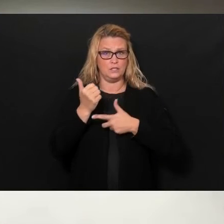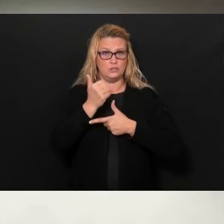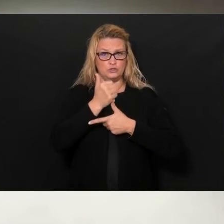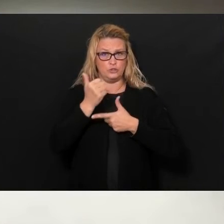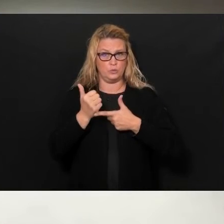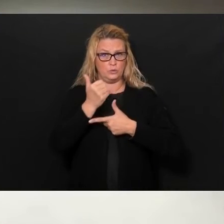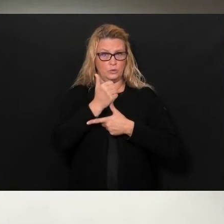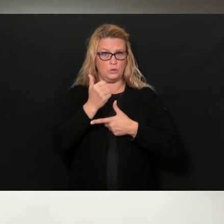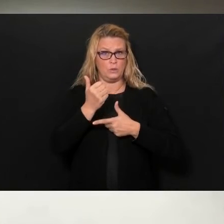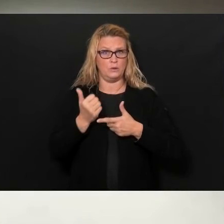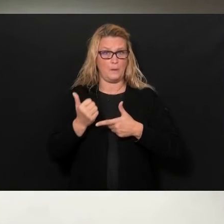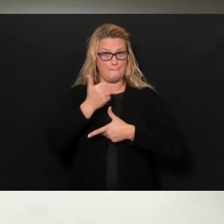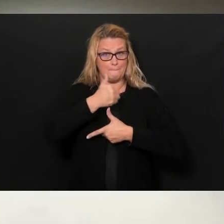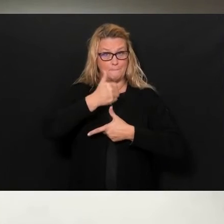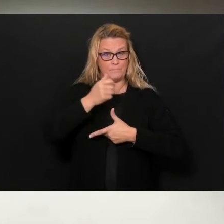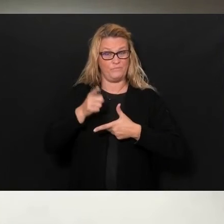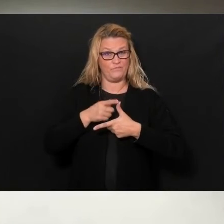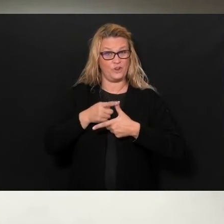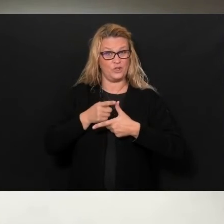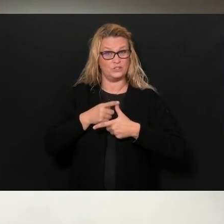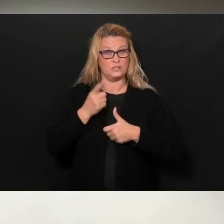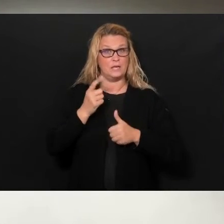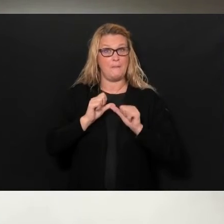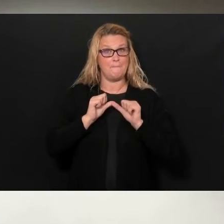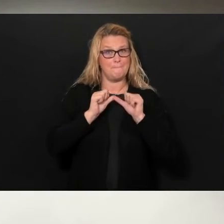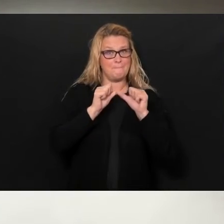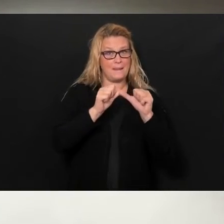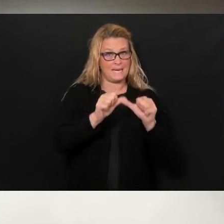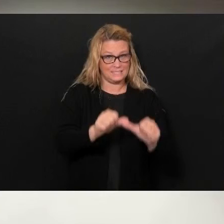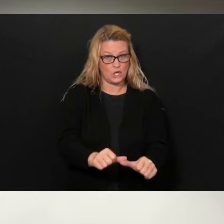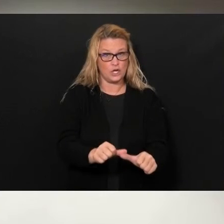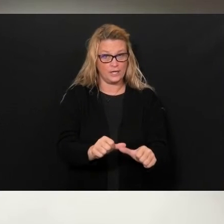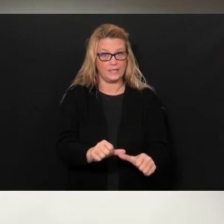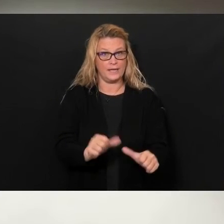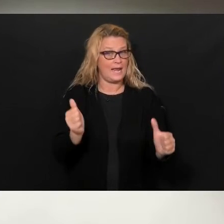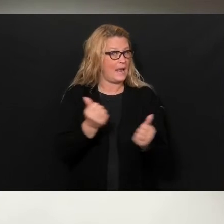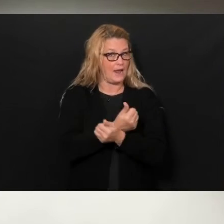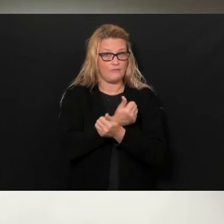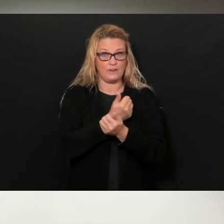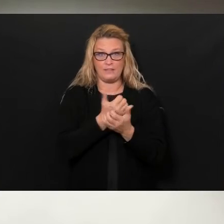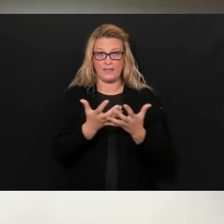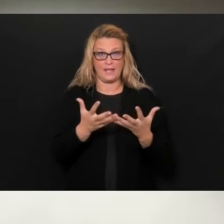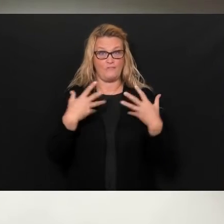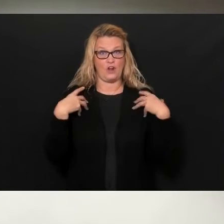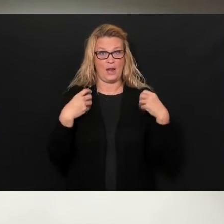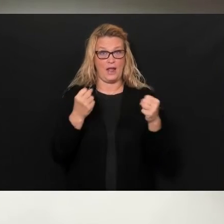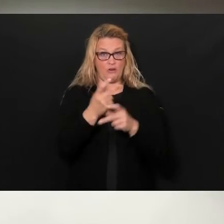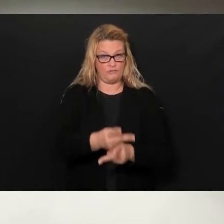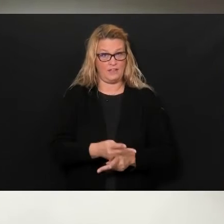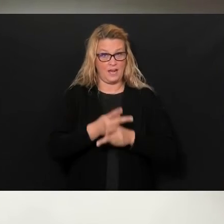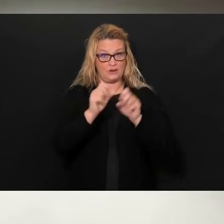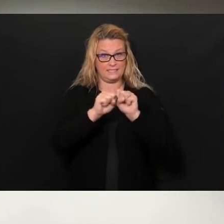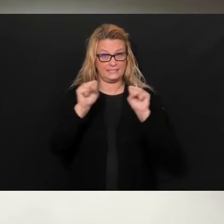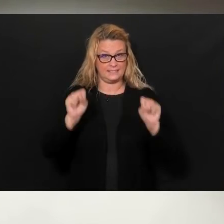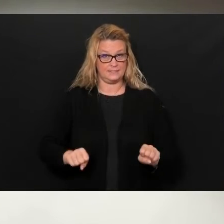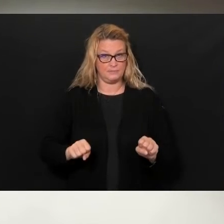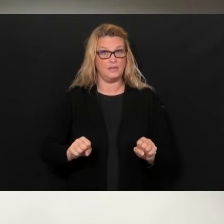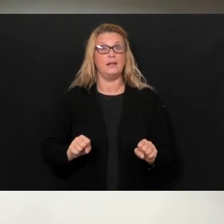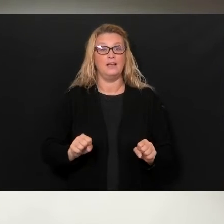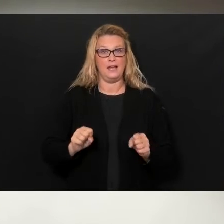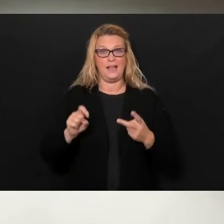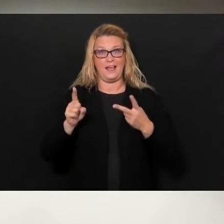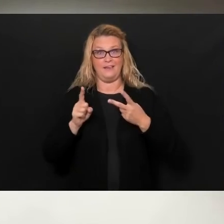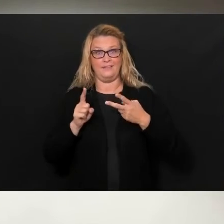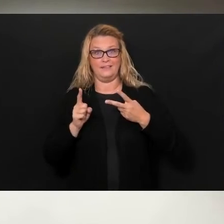now. First is maintaining the integrity of our acute care healthcare system. And the second is to minimize